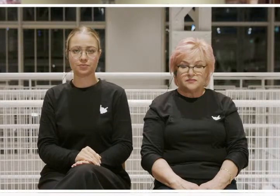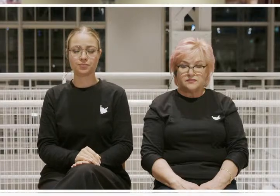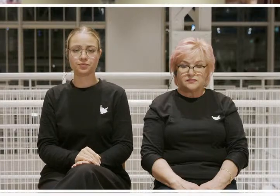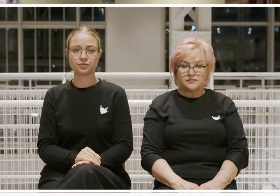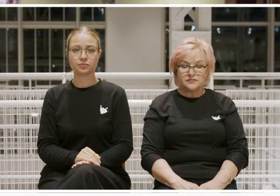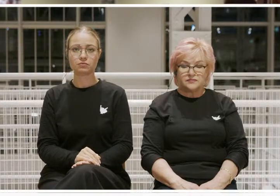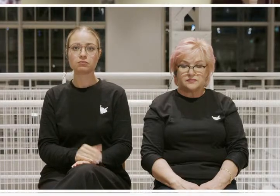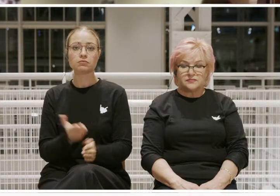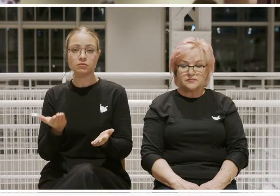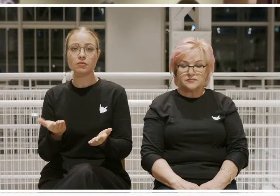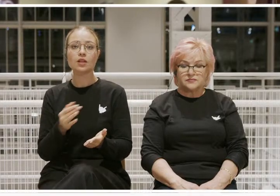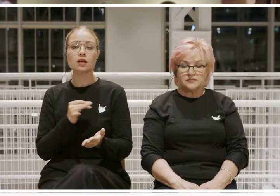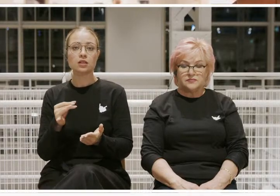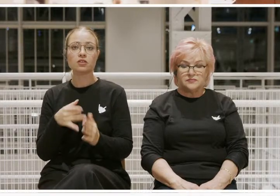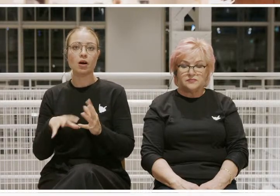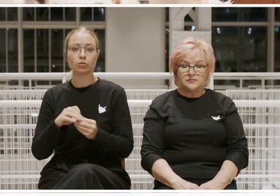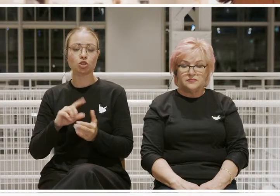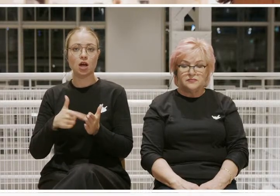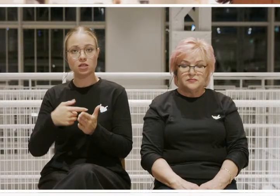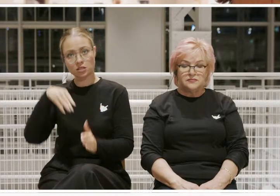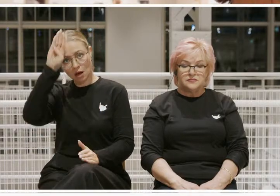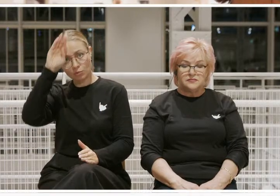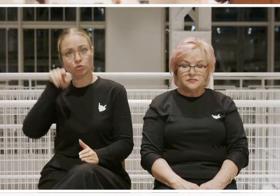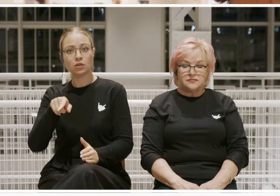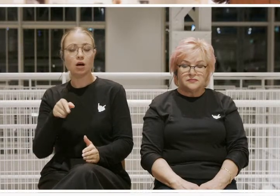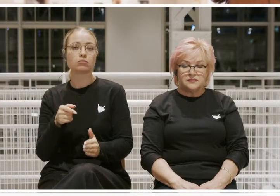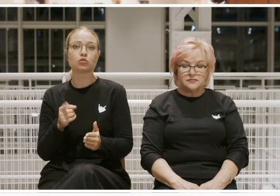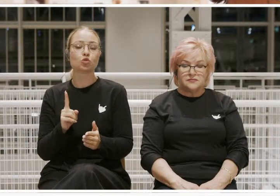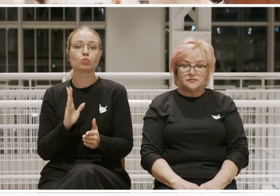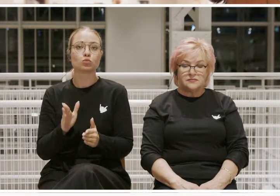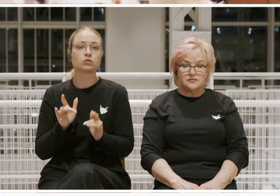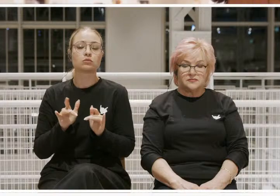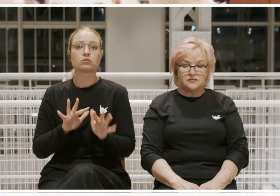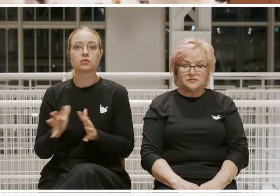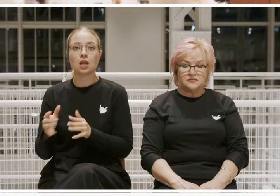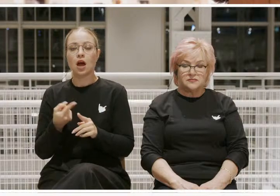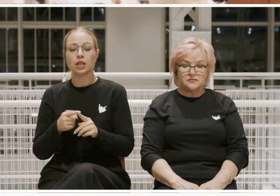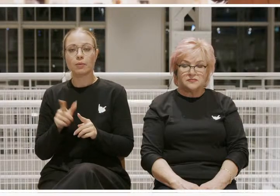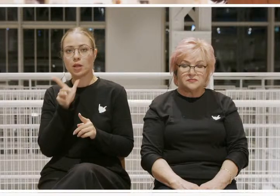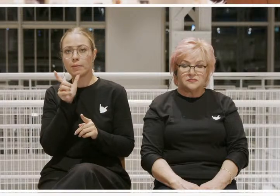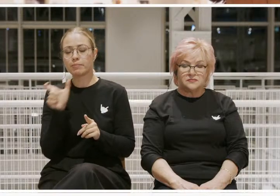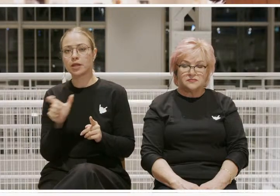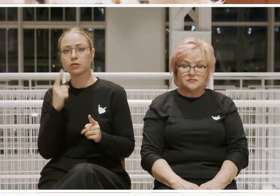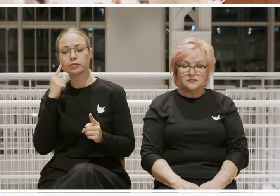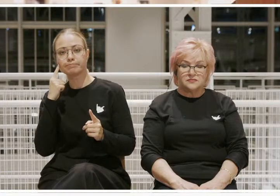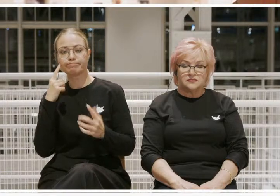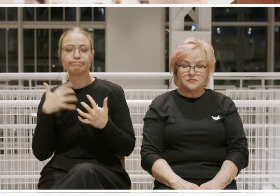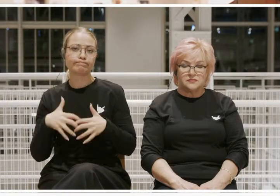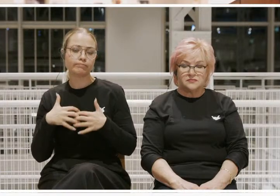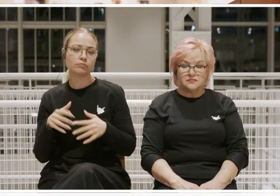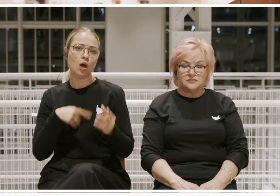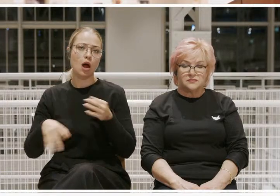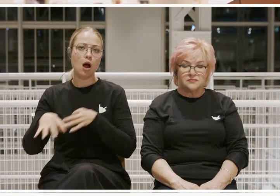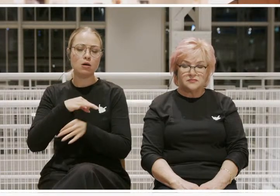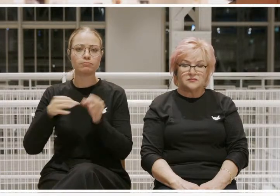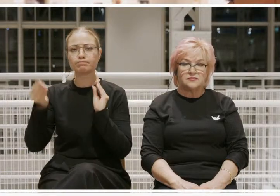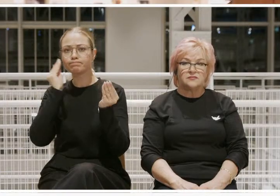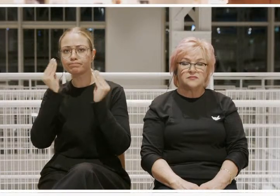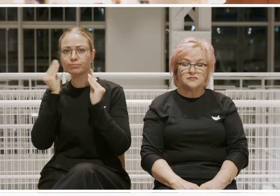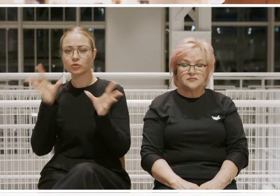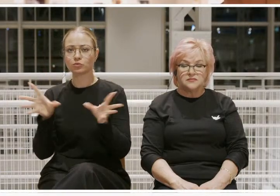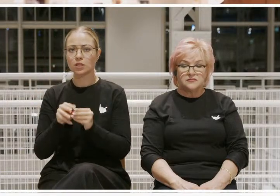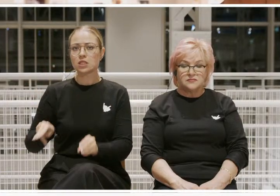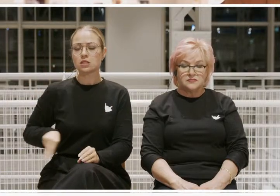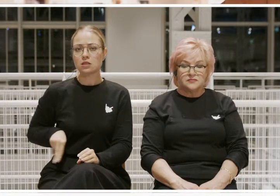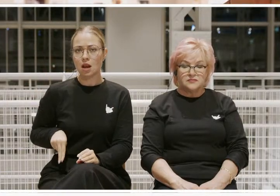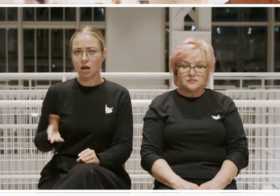lot of introspection, discussing also with the core Biennial team, with the director BGR, what is the role of this Biennale in this